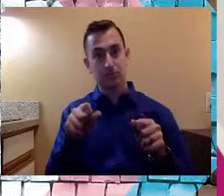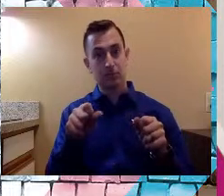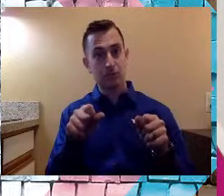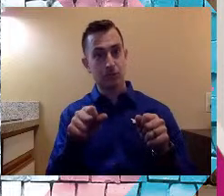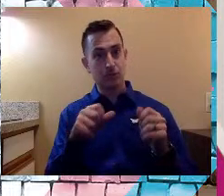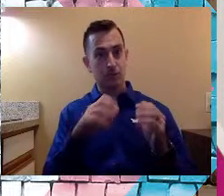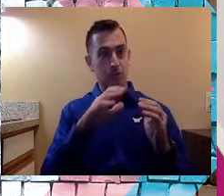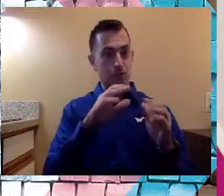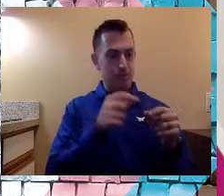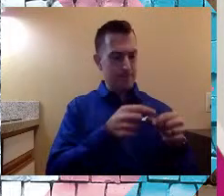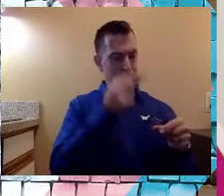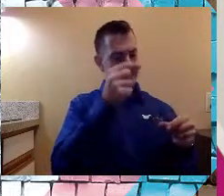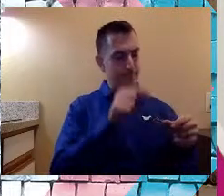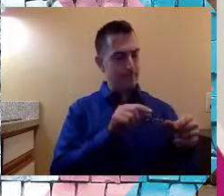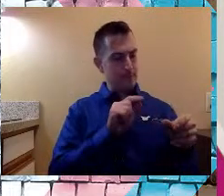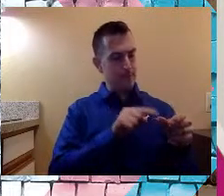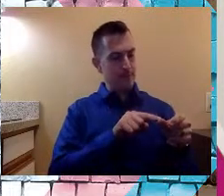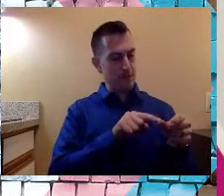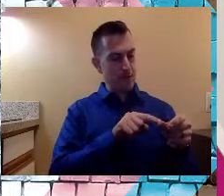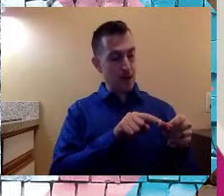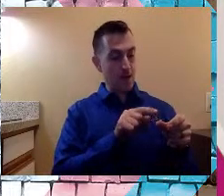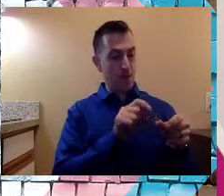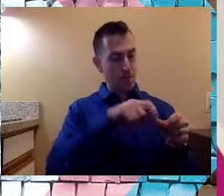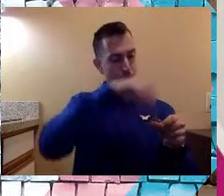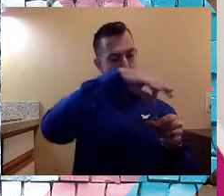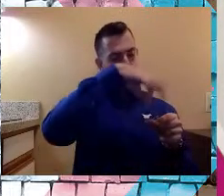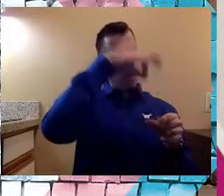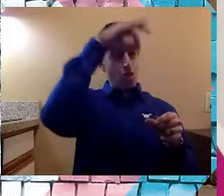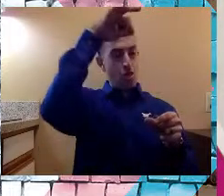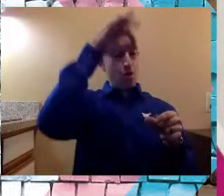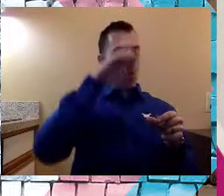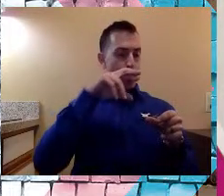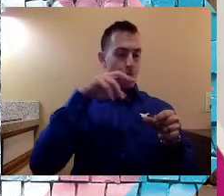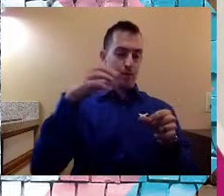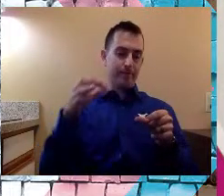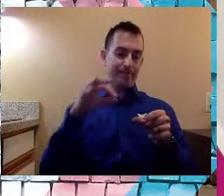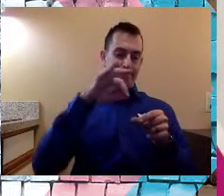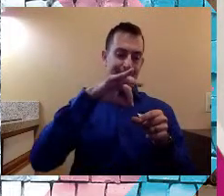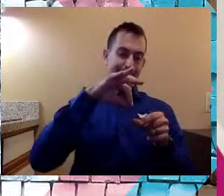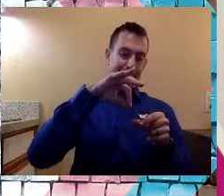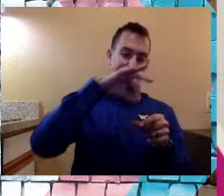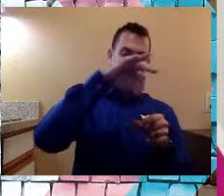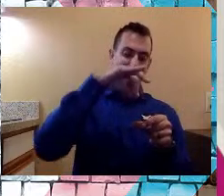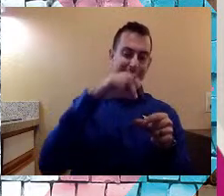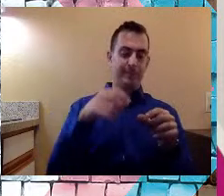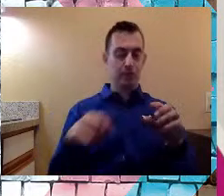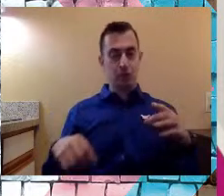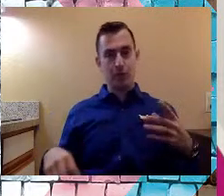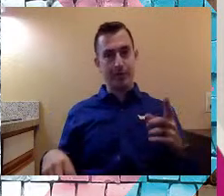bottom, or you could start in the middle and then fill in spots. So I'm going to go right here.